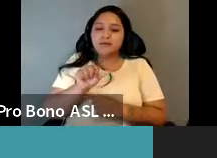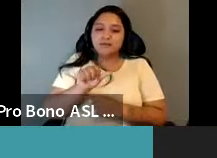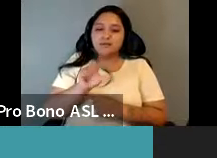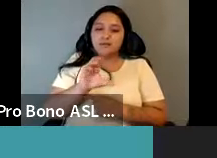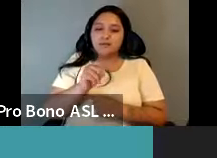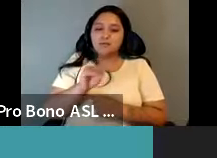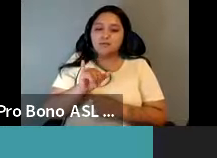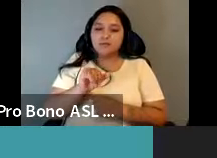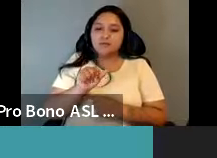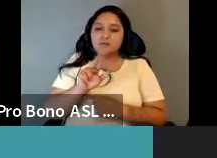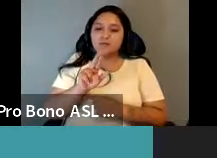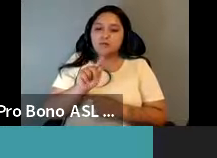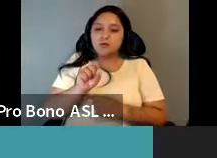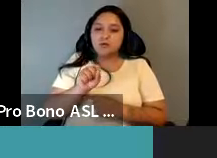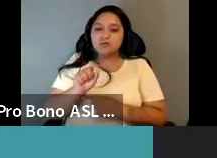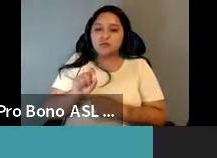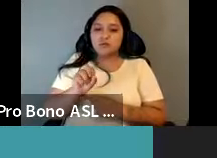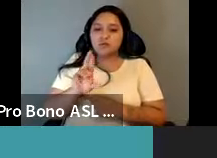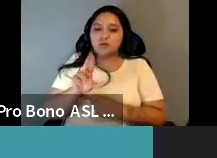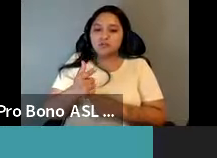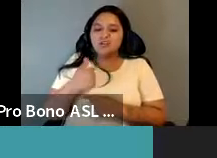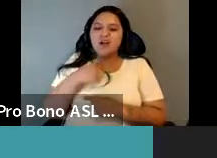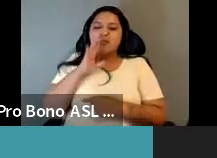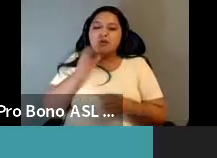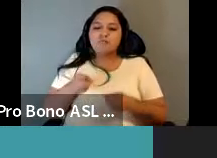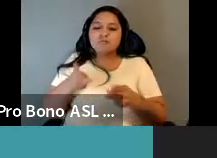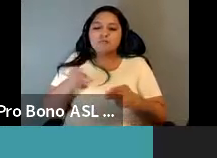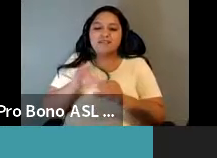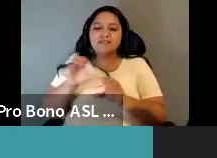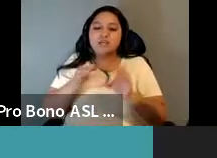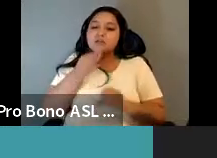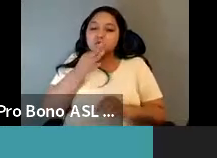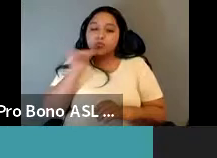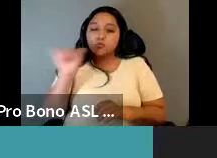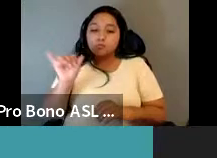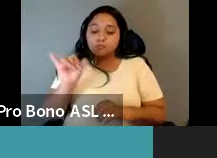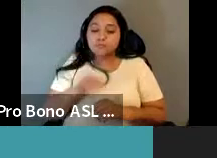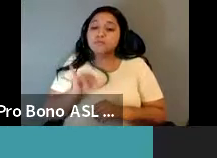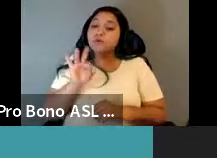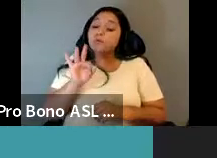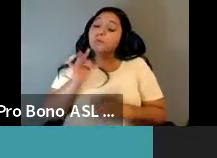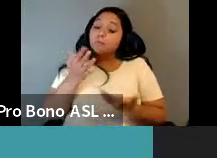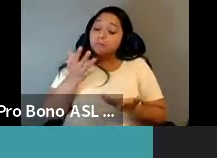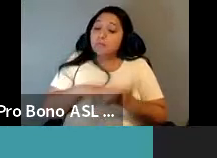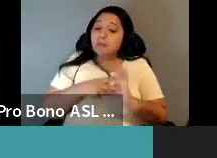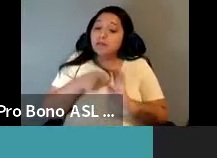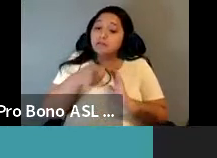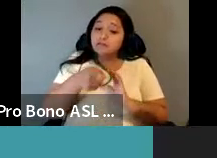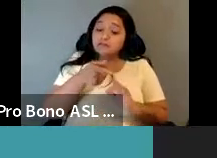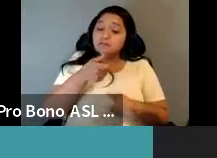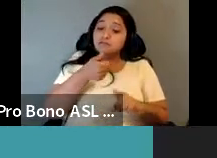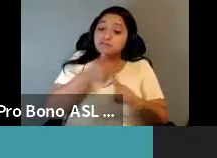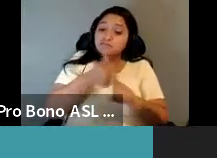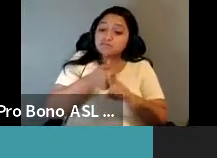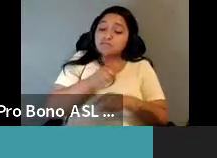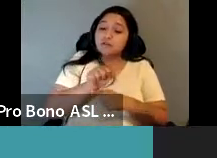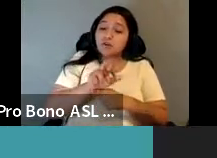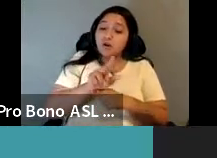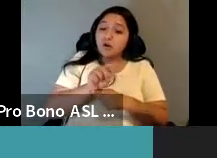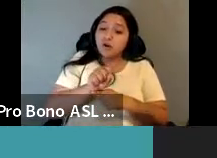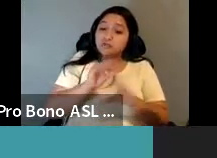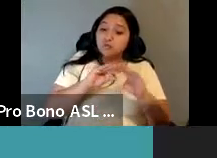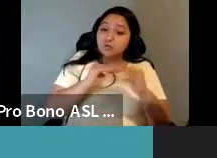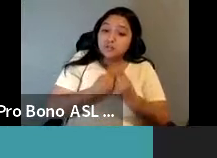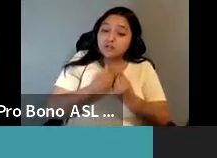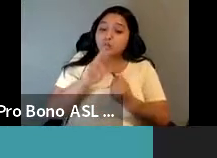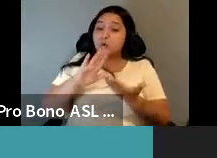lacountyarts.org. And I will drop that link in the chat momentarily. So if you are an arts organization or a community organization